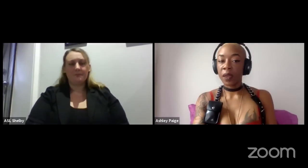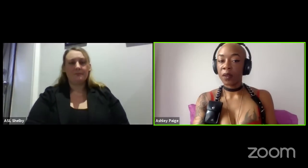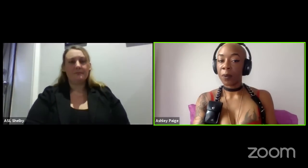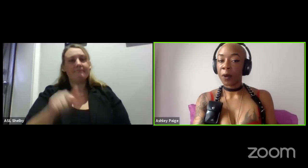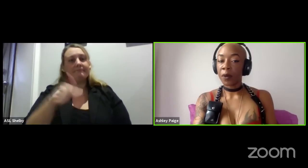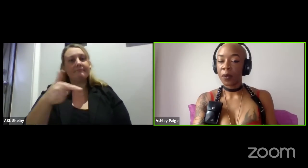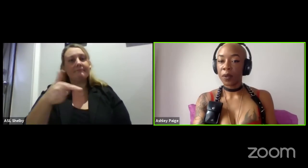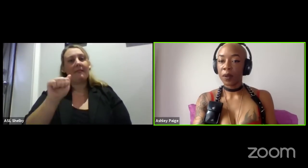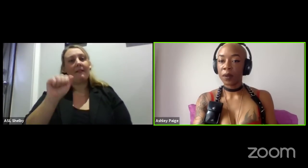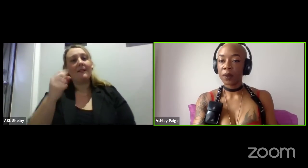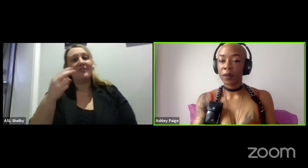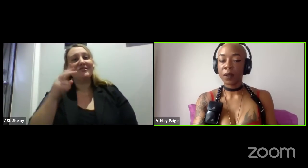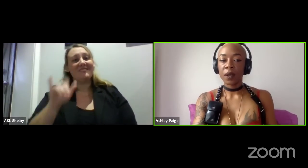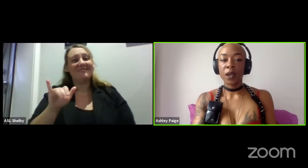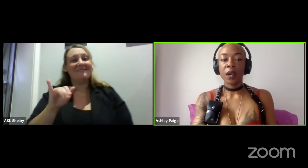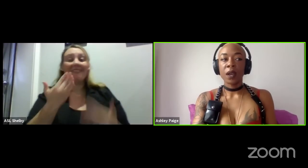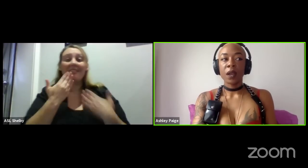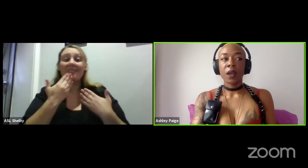Thank you both.